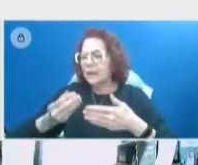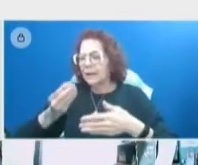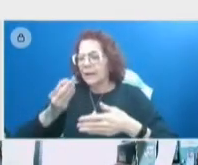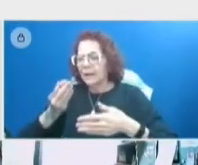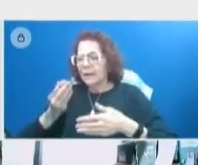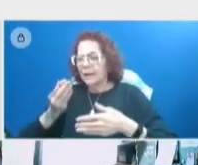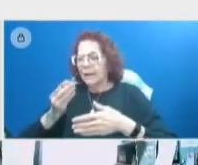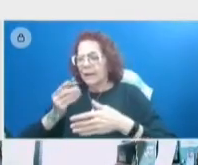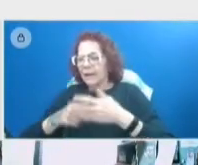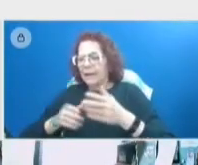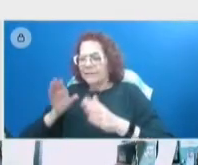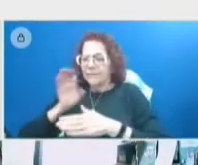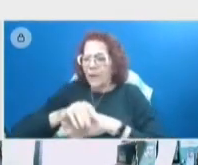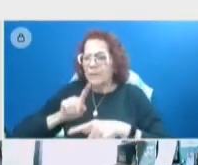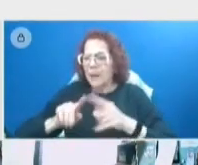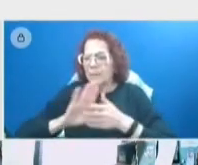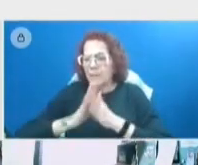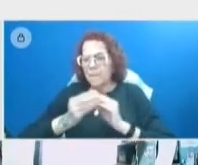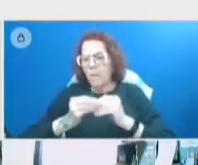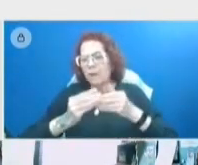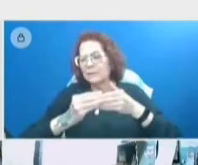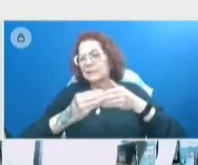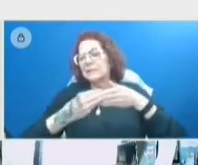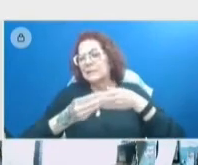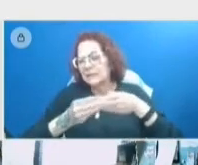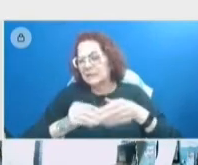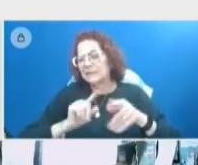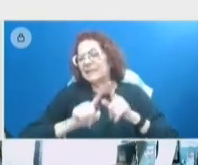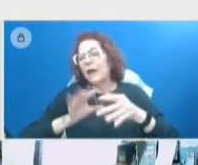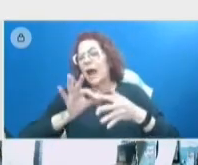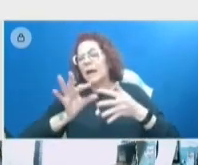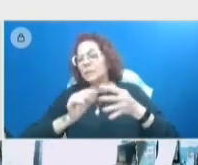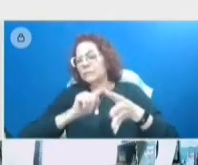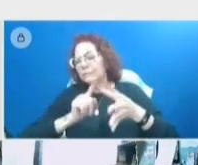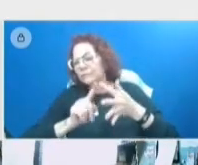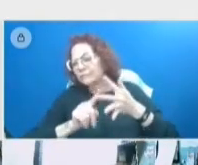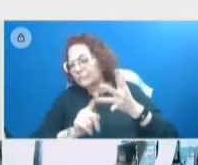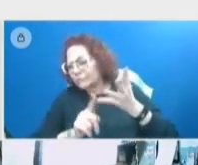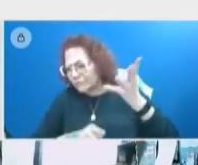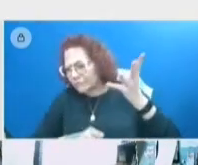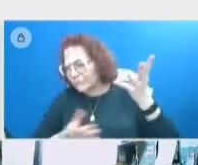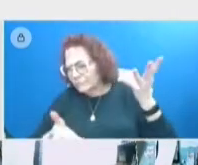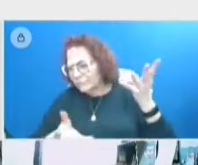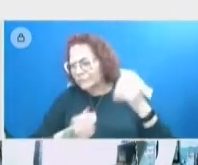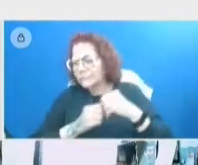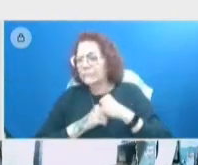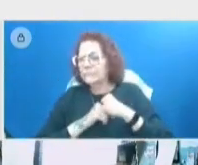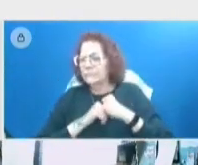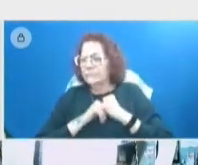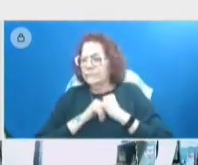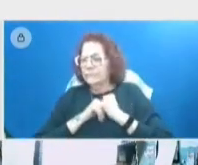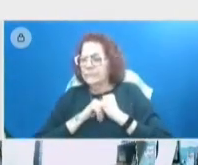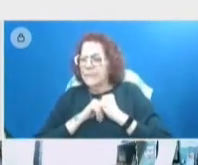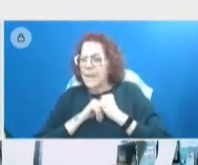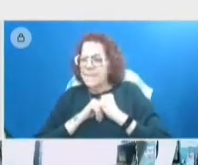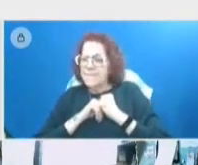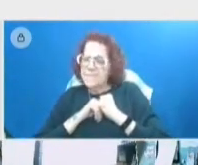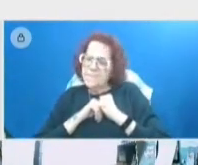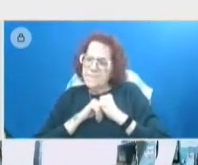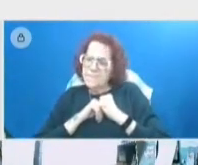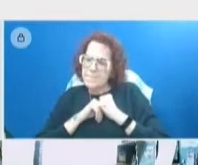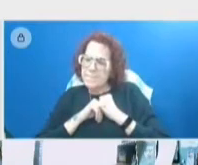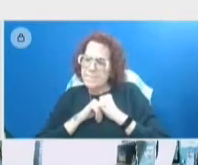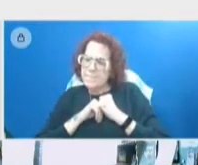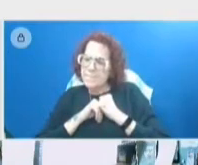if I implied that. It was not meant to be. We also worked extensively with the Chief Data Officers